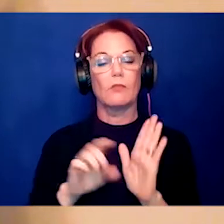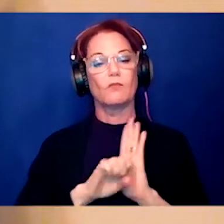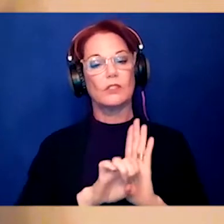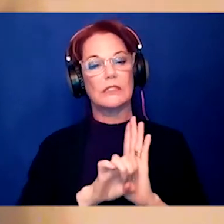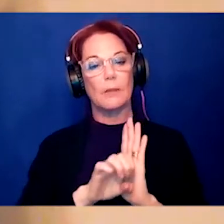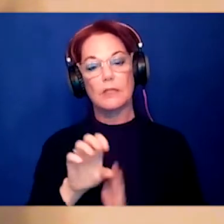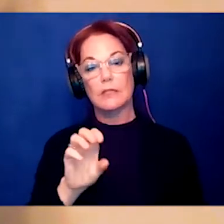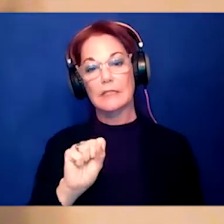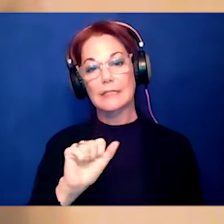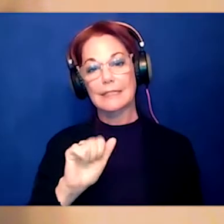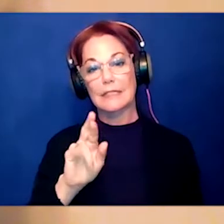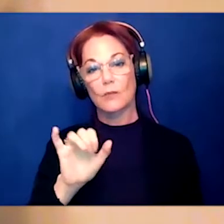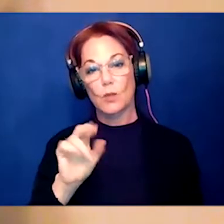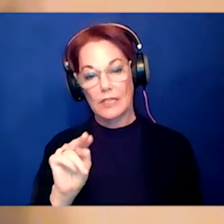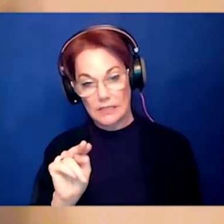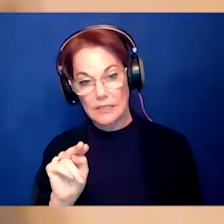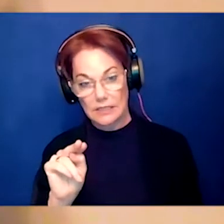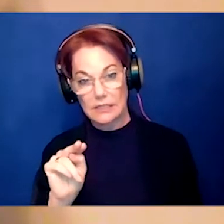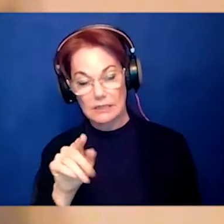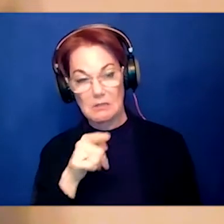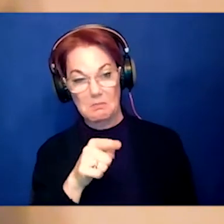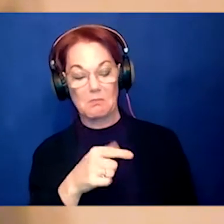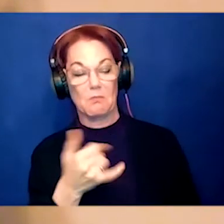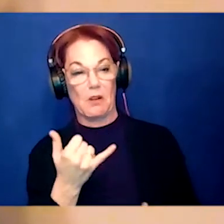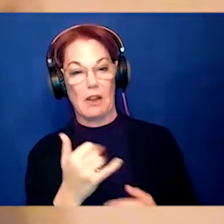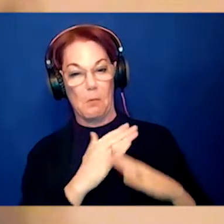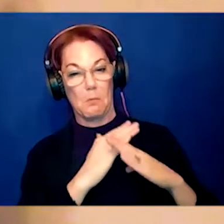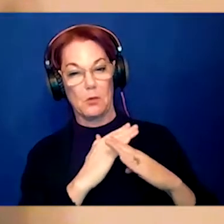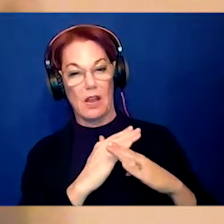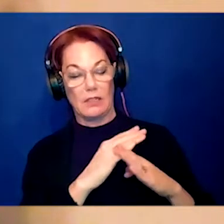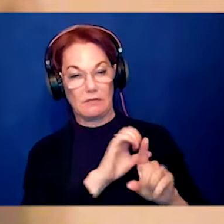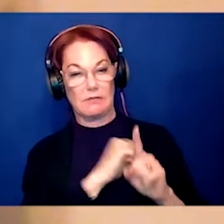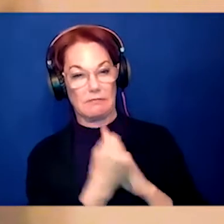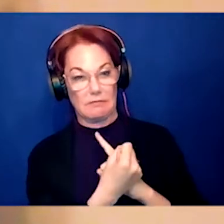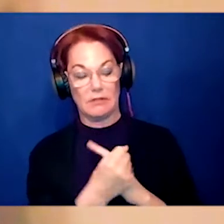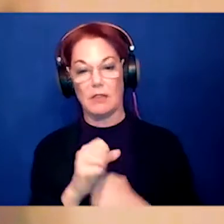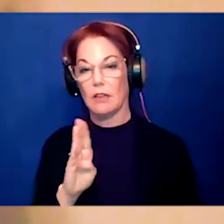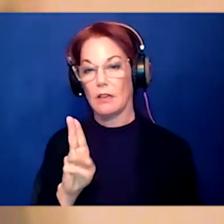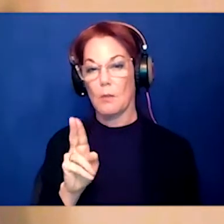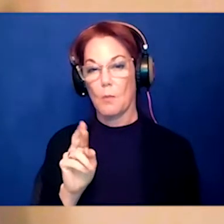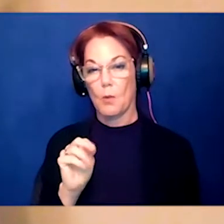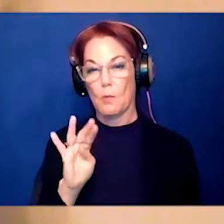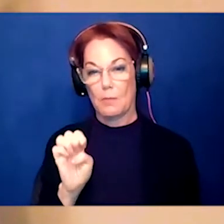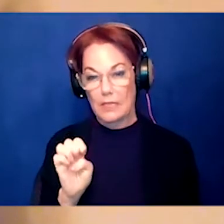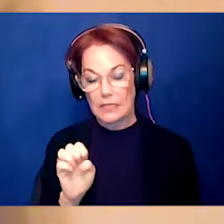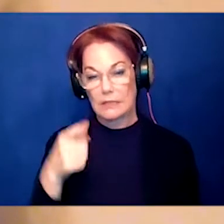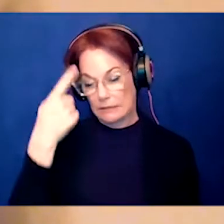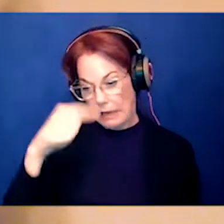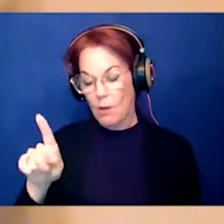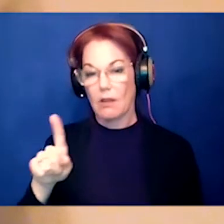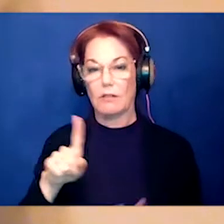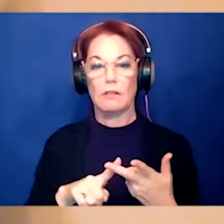Syrian refugees in Turkey are in protected refugee situation. The Burmese in Thailand, the Colombians in